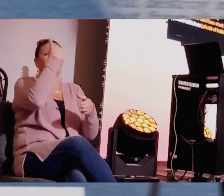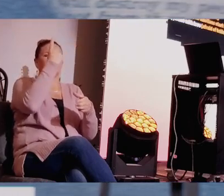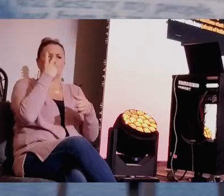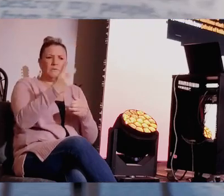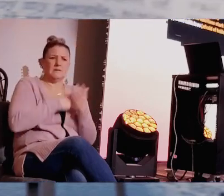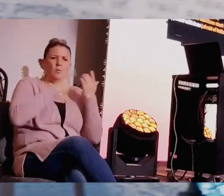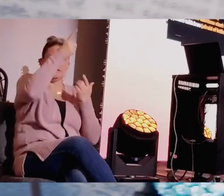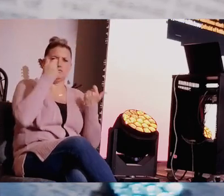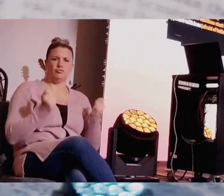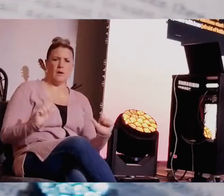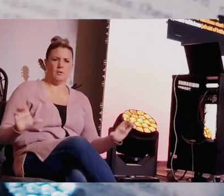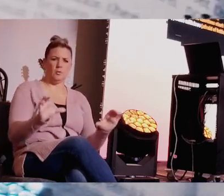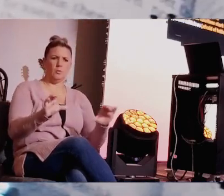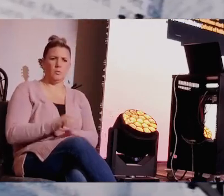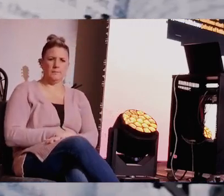Lord.